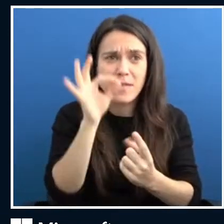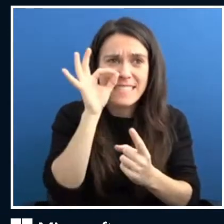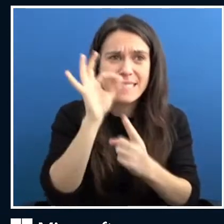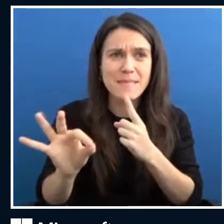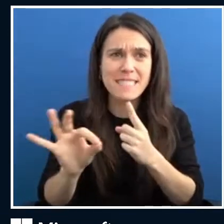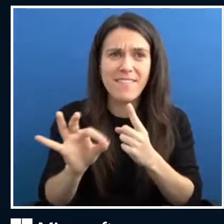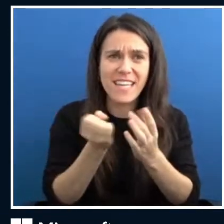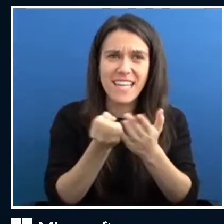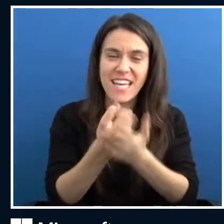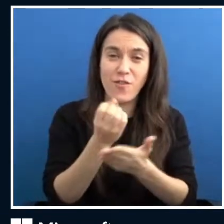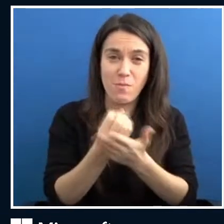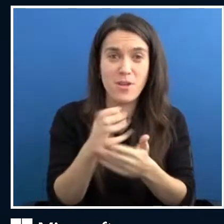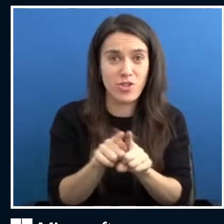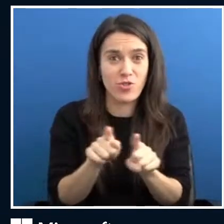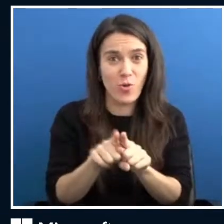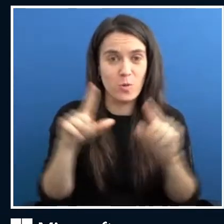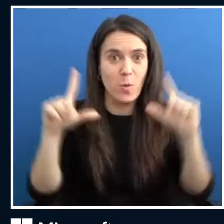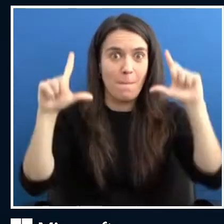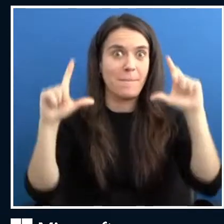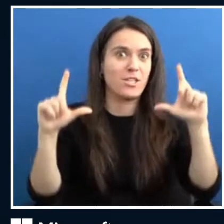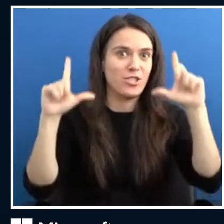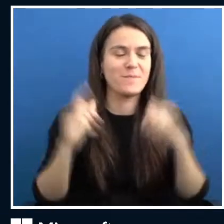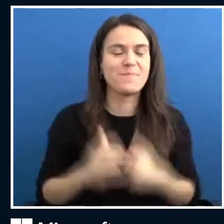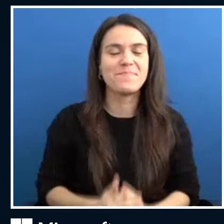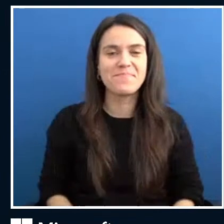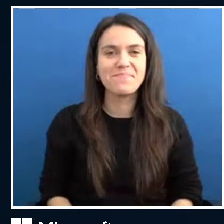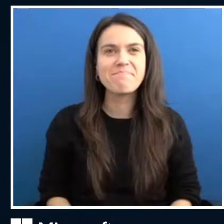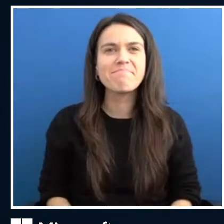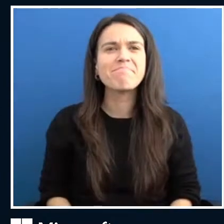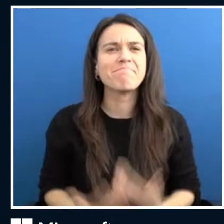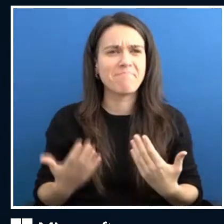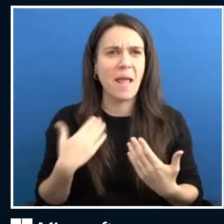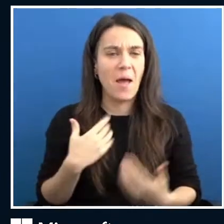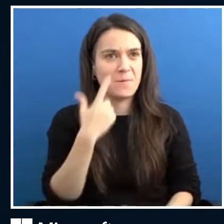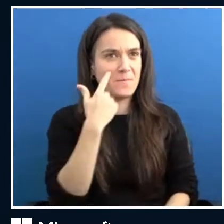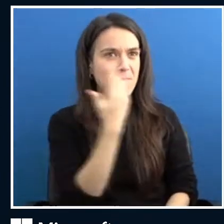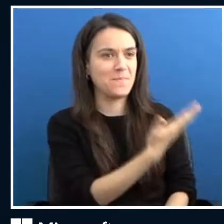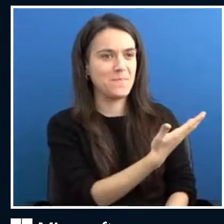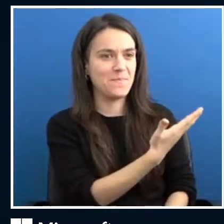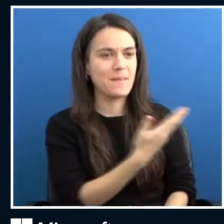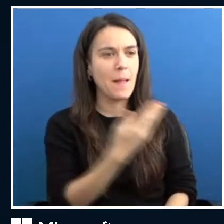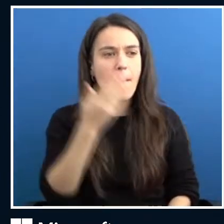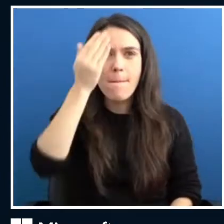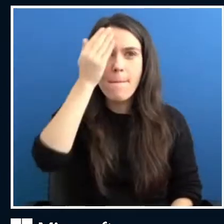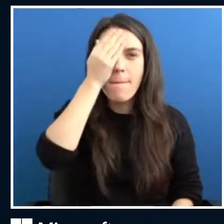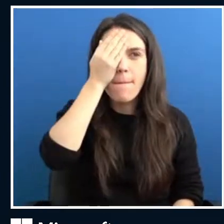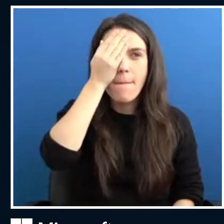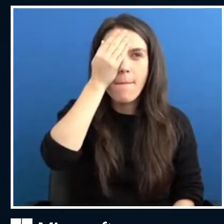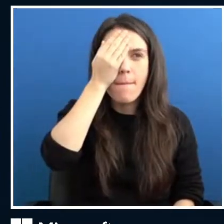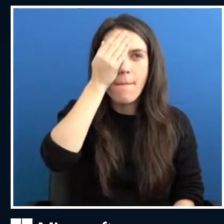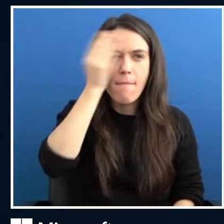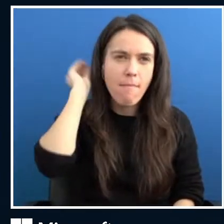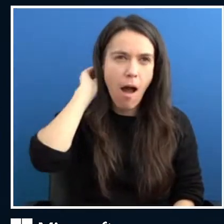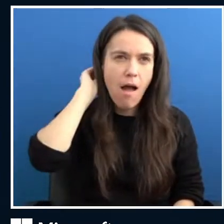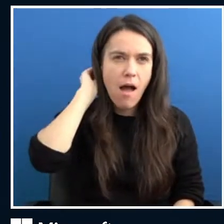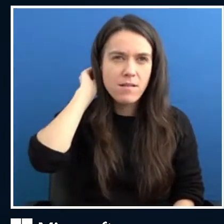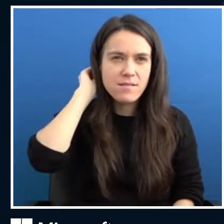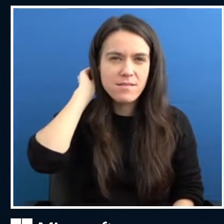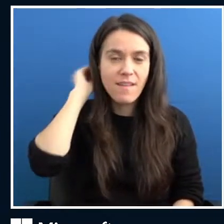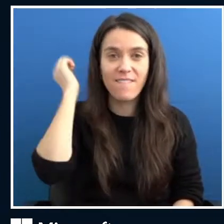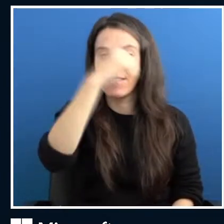Okay, let's talk about bias in facial recognition. If you are a white middle-aged man, you are